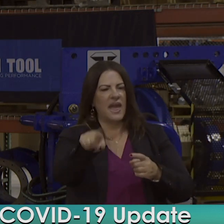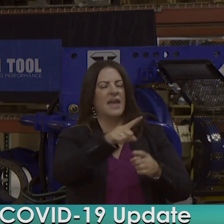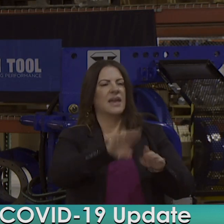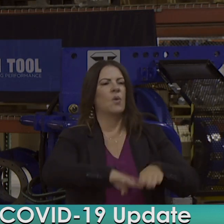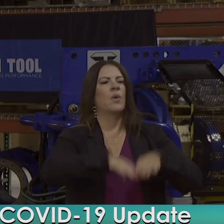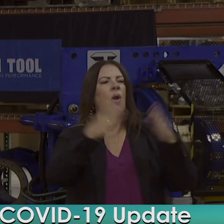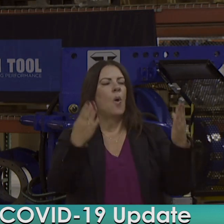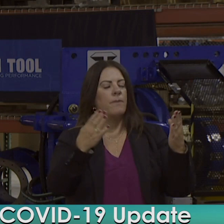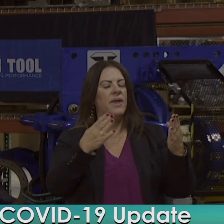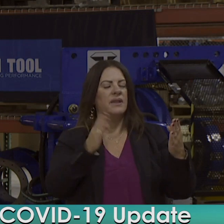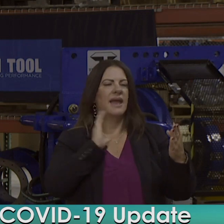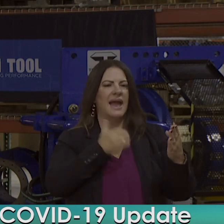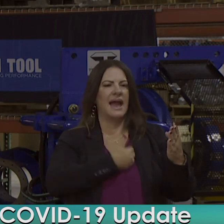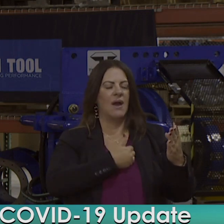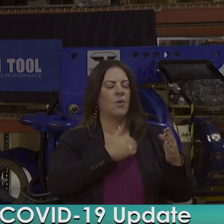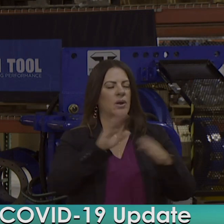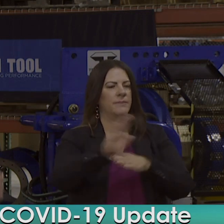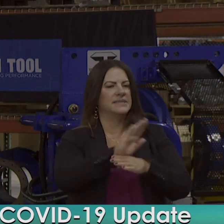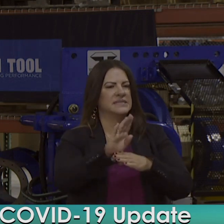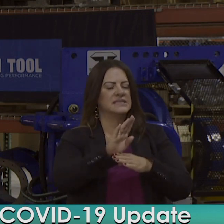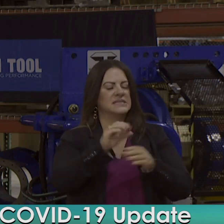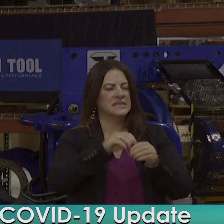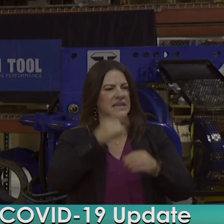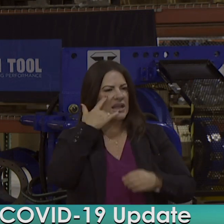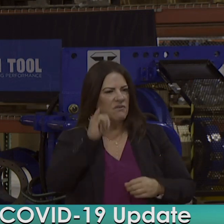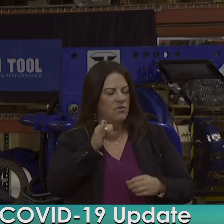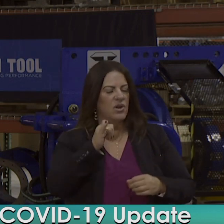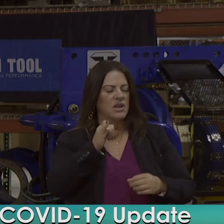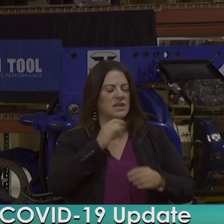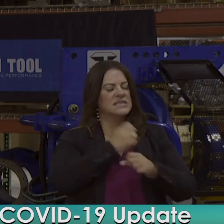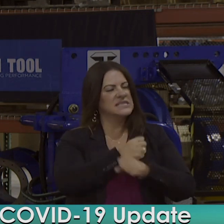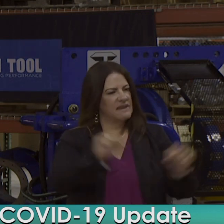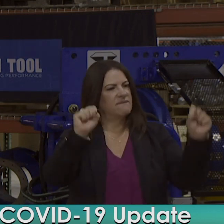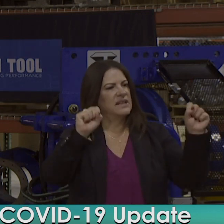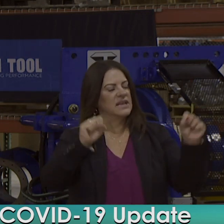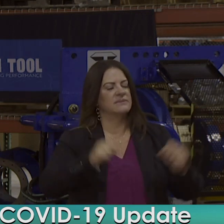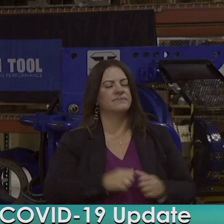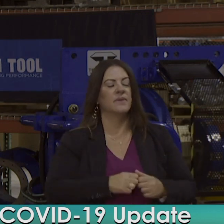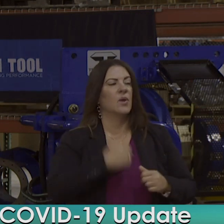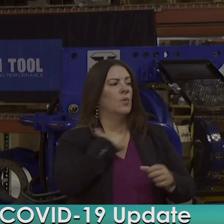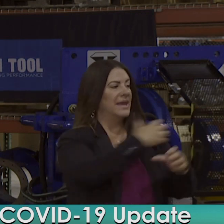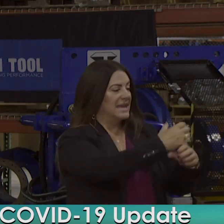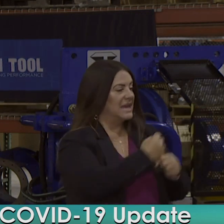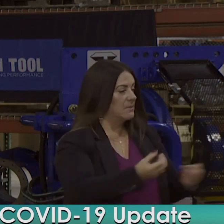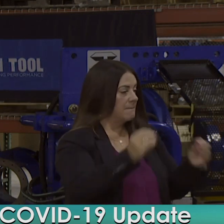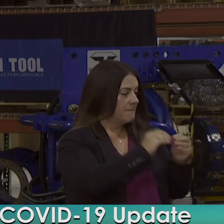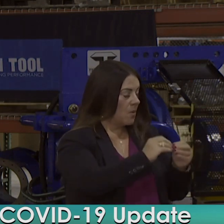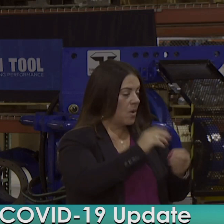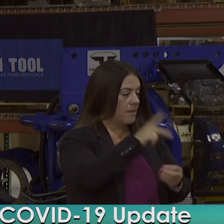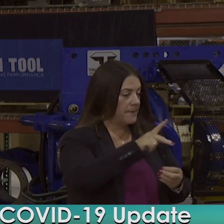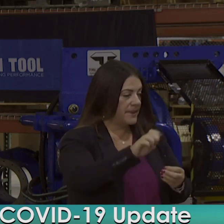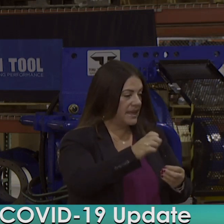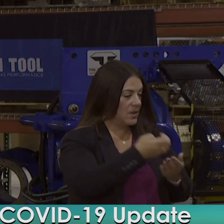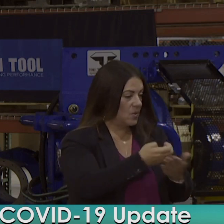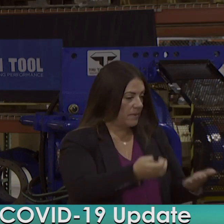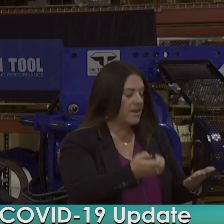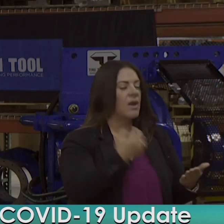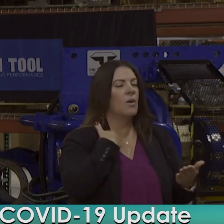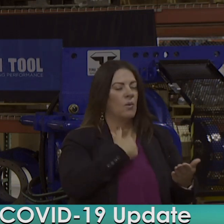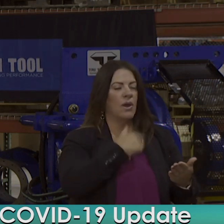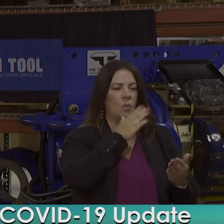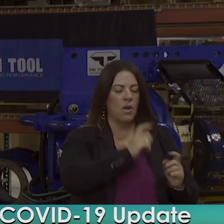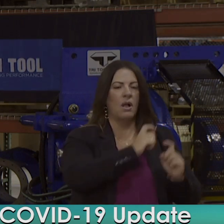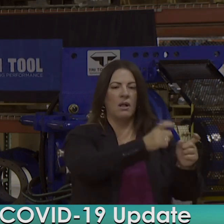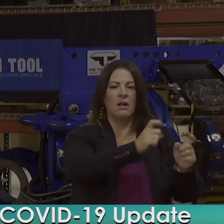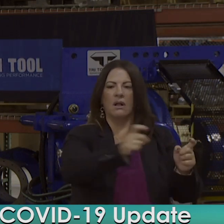economy in this state. We want to continue to do more as we get more PPE in, as we continue to